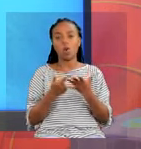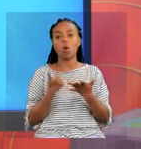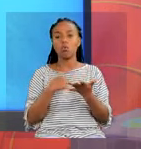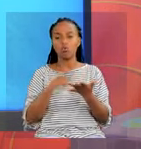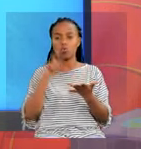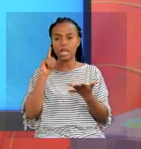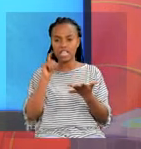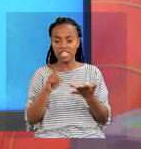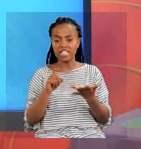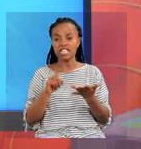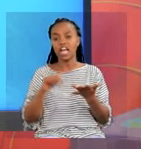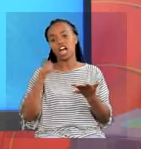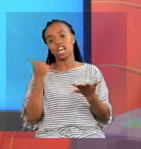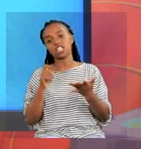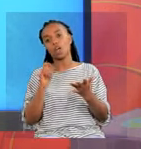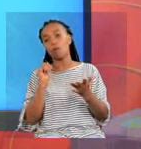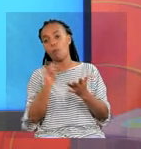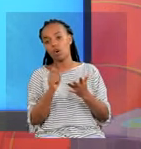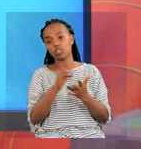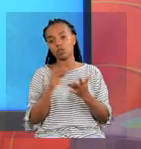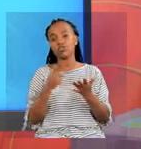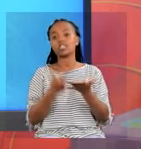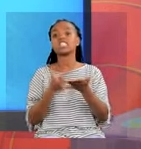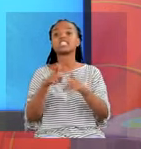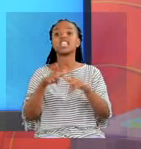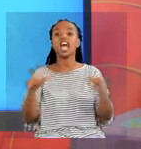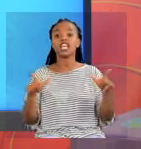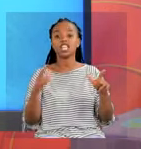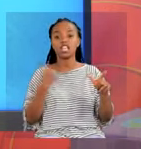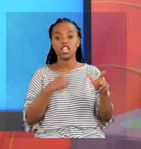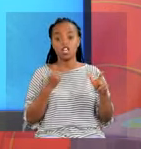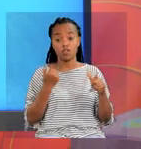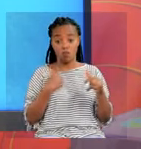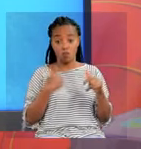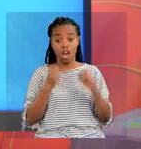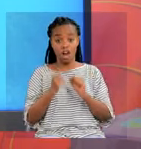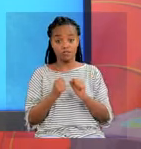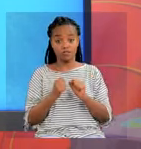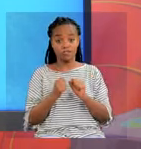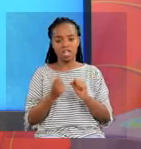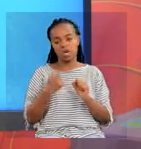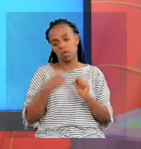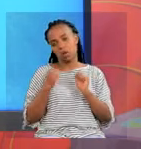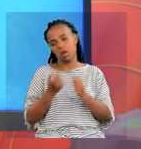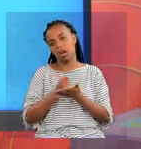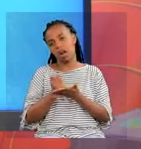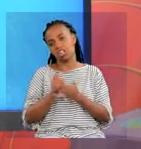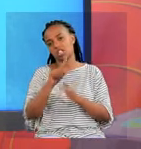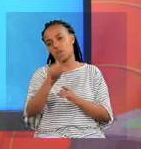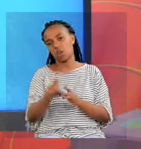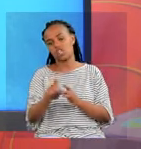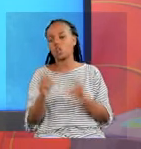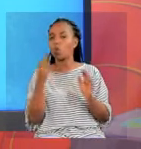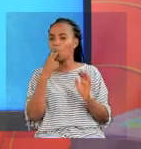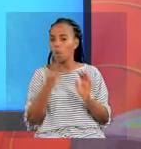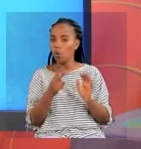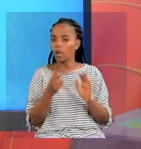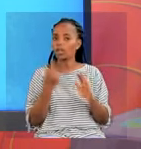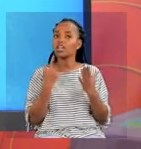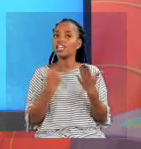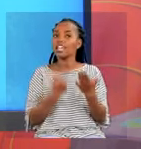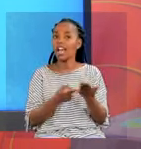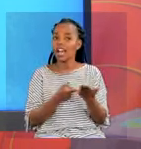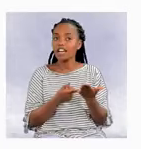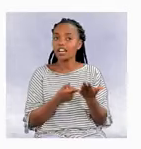need another point or the slope of this line. If we have, we can write the equation. Look, here,